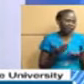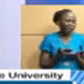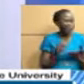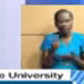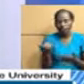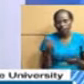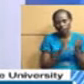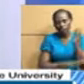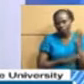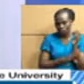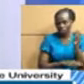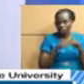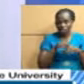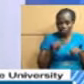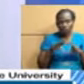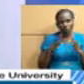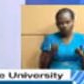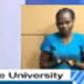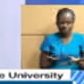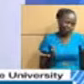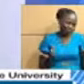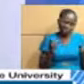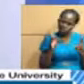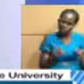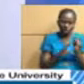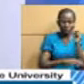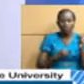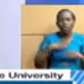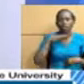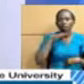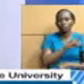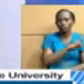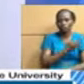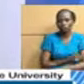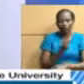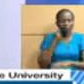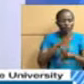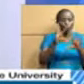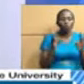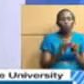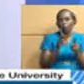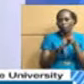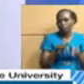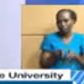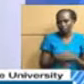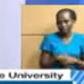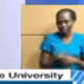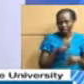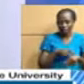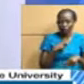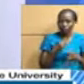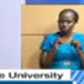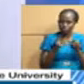country in this world, there is no country that has enough resources to cater for the needs of its population. Thank you. So what I was trying to